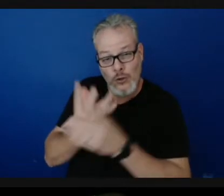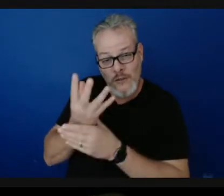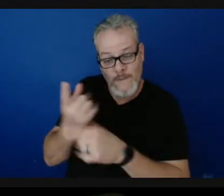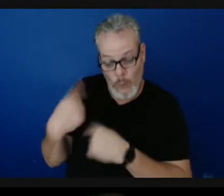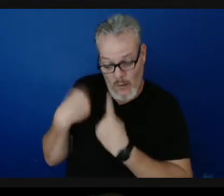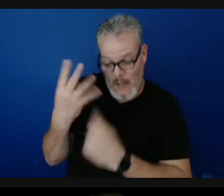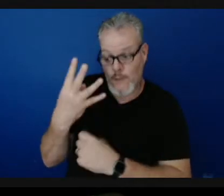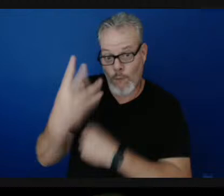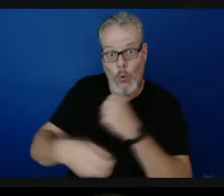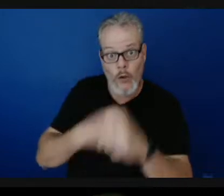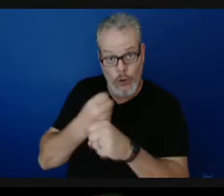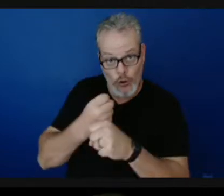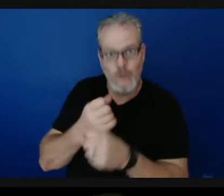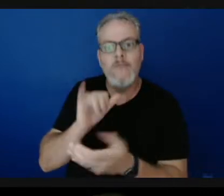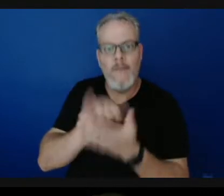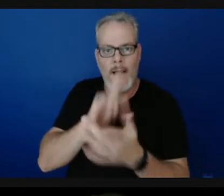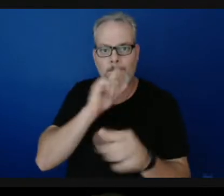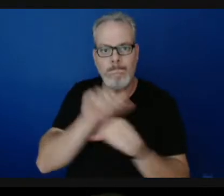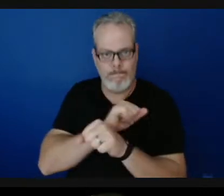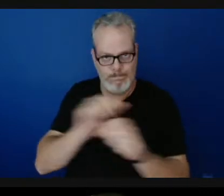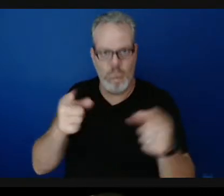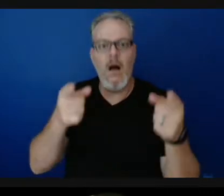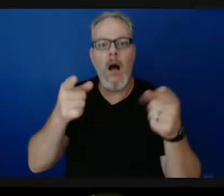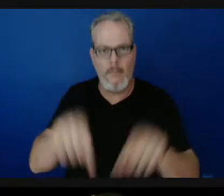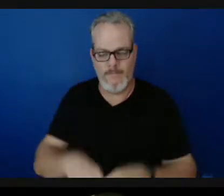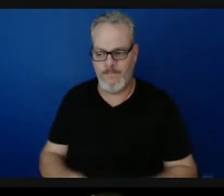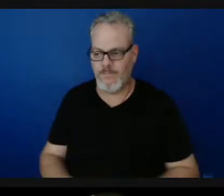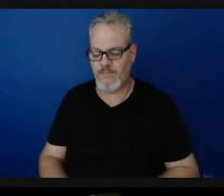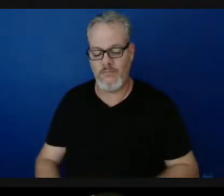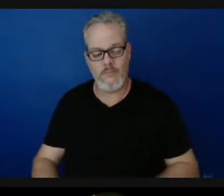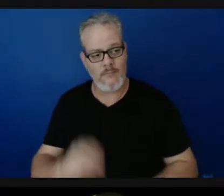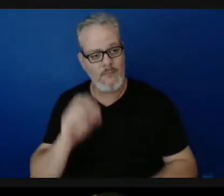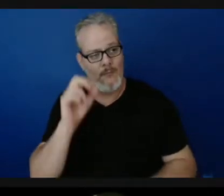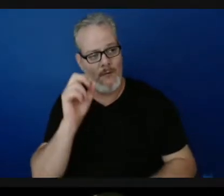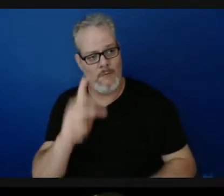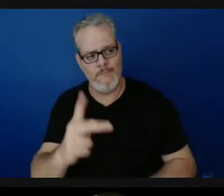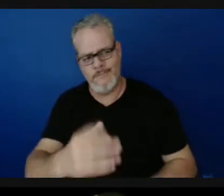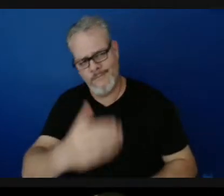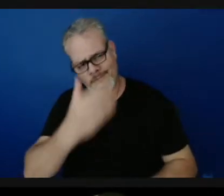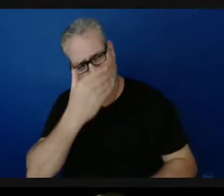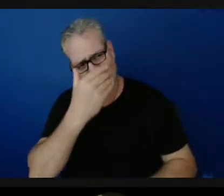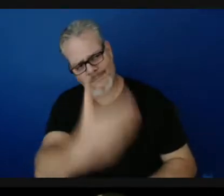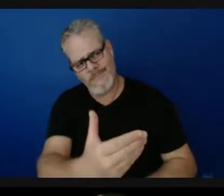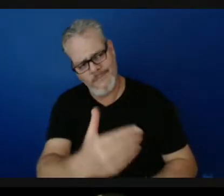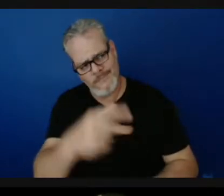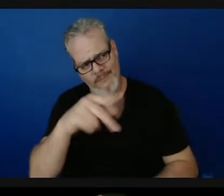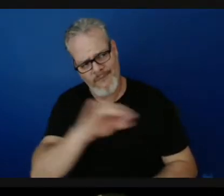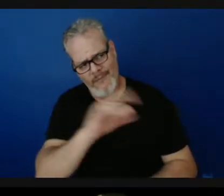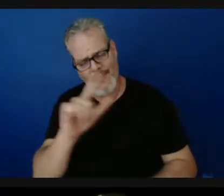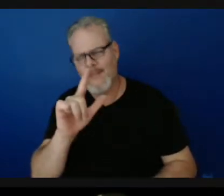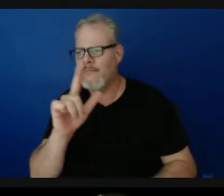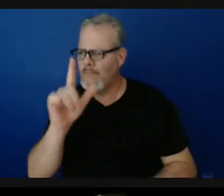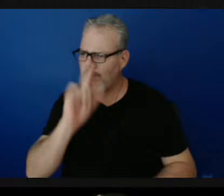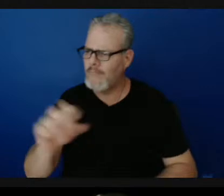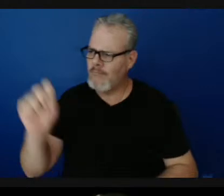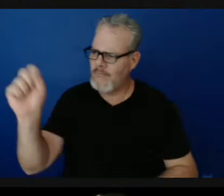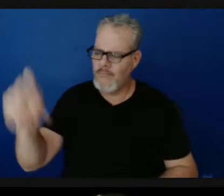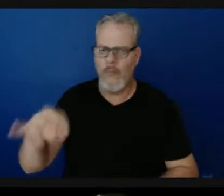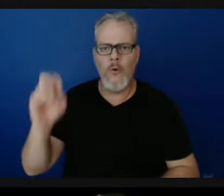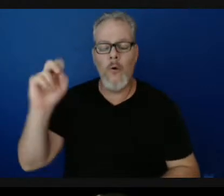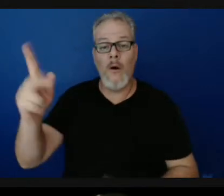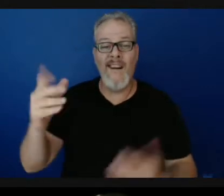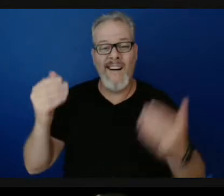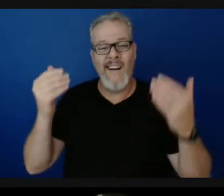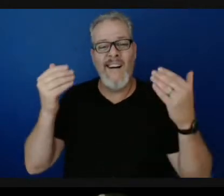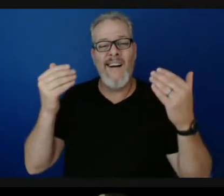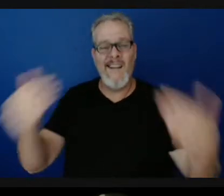time. All right. Well, thank you, Phil. And with that, I think we will pivot over and get Lou in here and go through